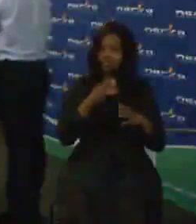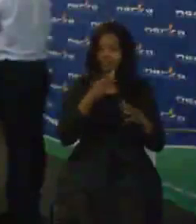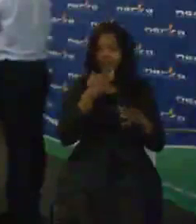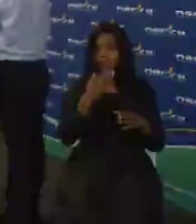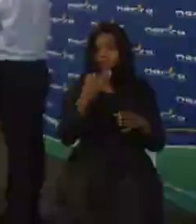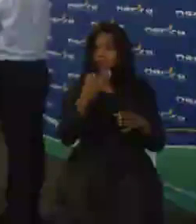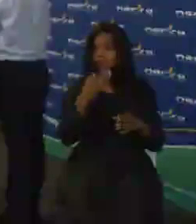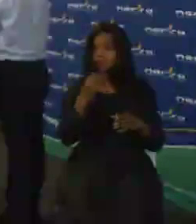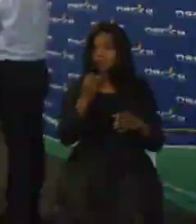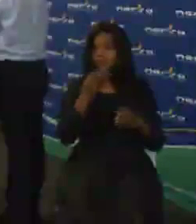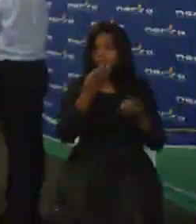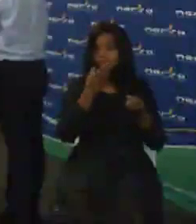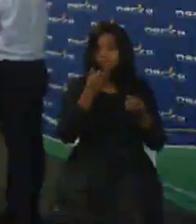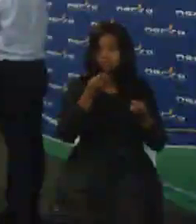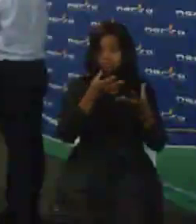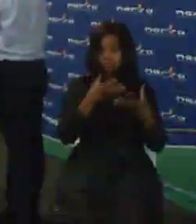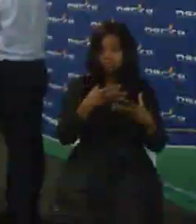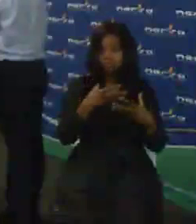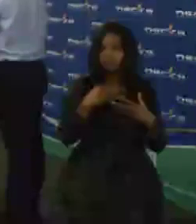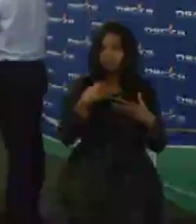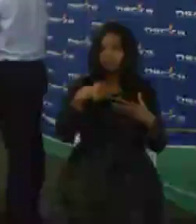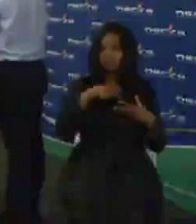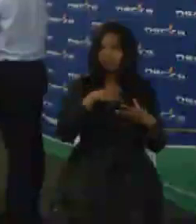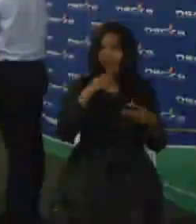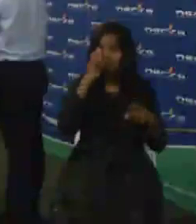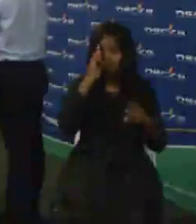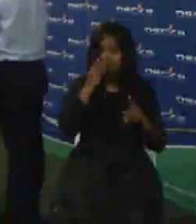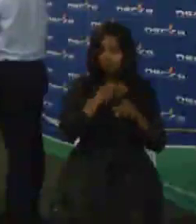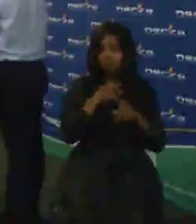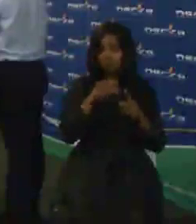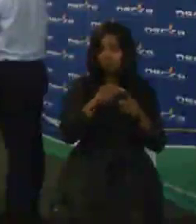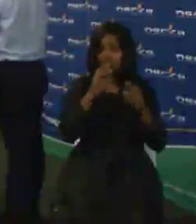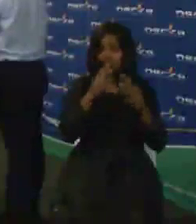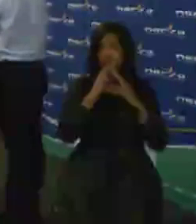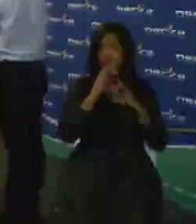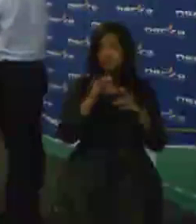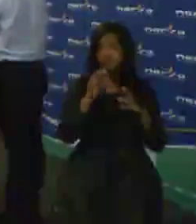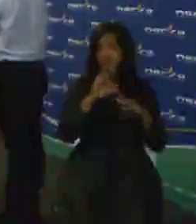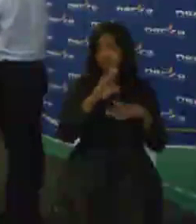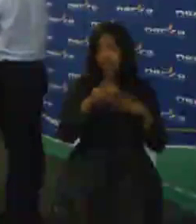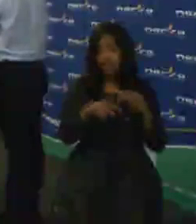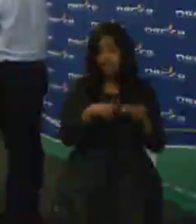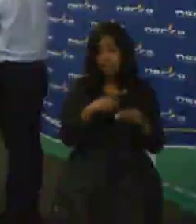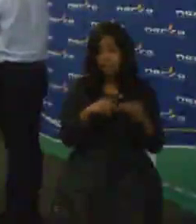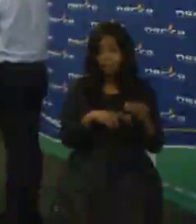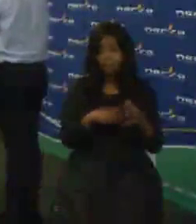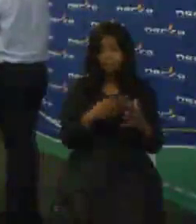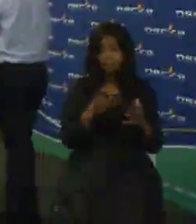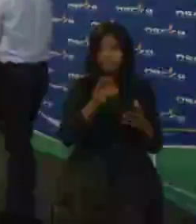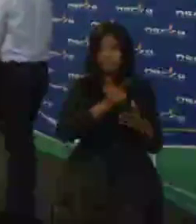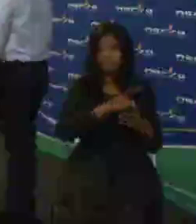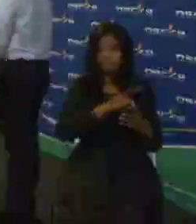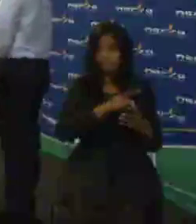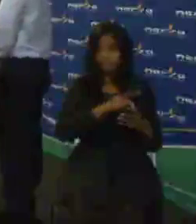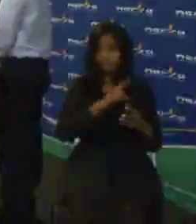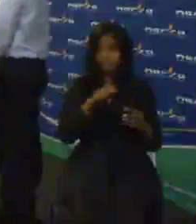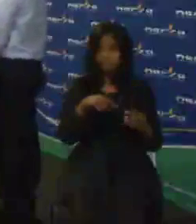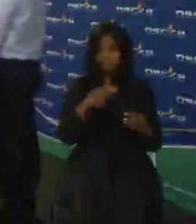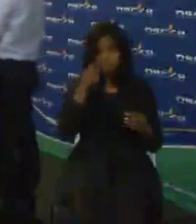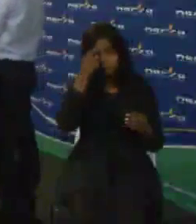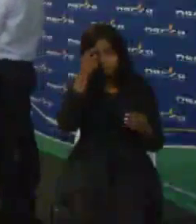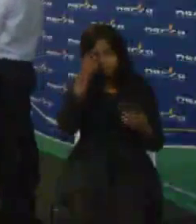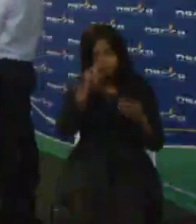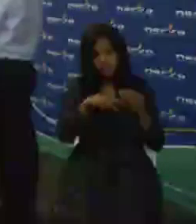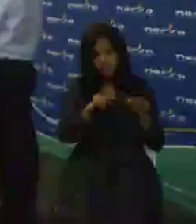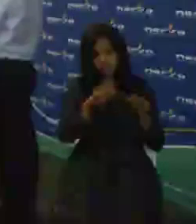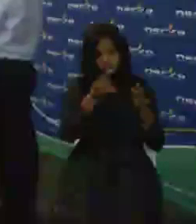Can you please provide a specific response to that first question about why only considering the